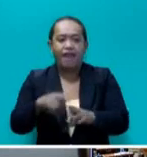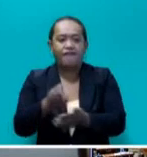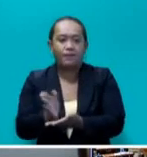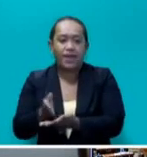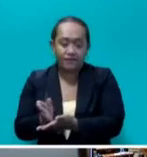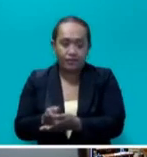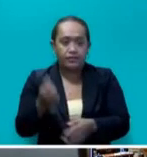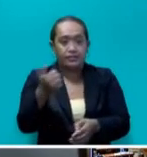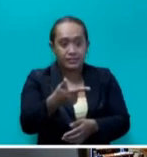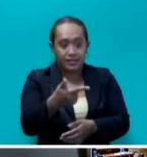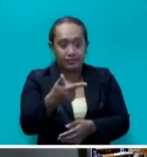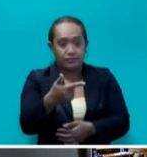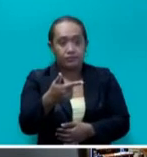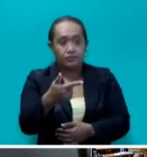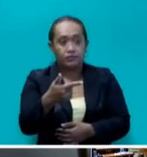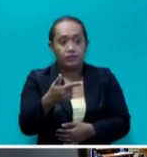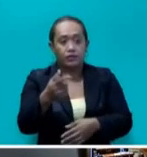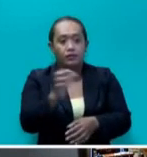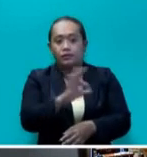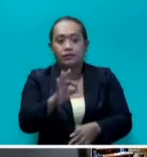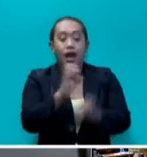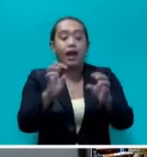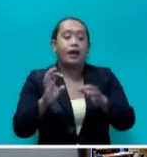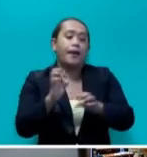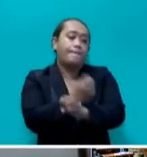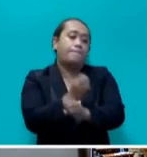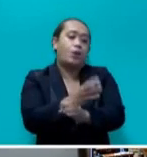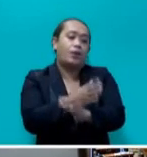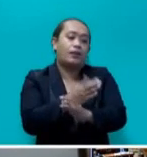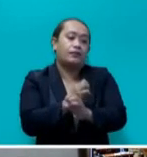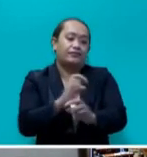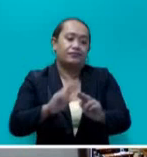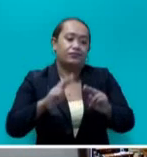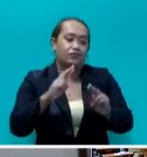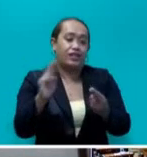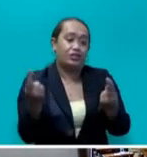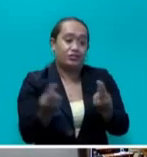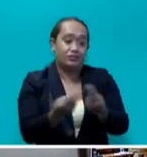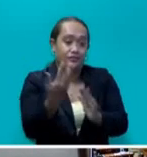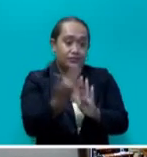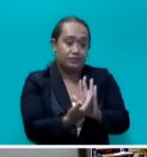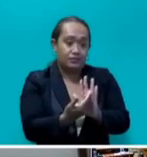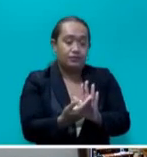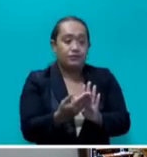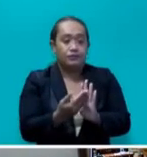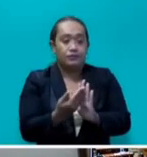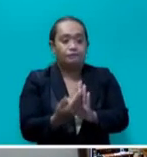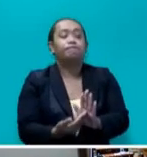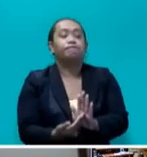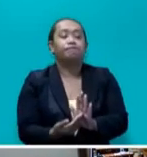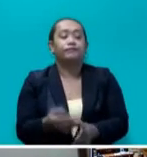2021. 7. Employment Regulations Budget Amendment Bill 2021. Employment